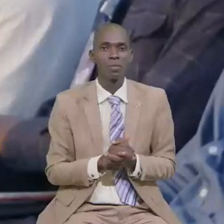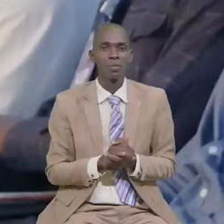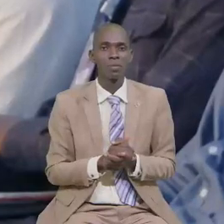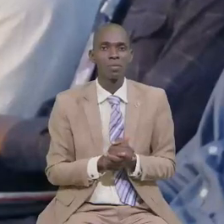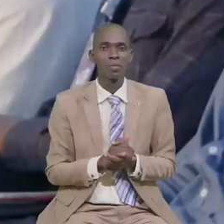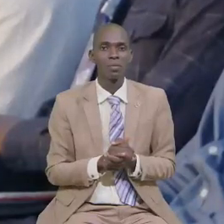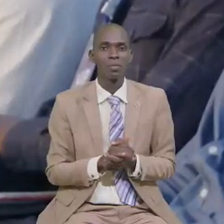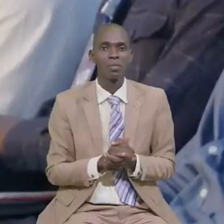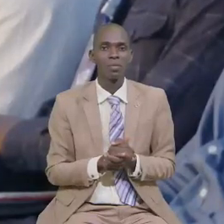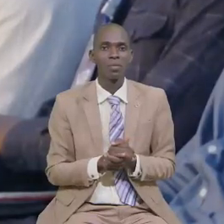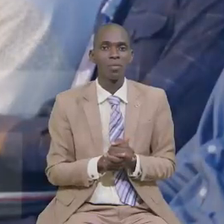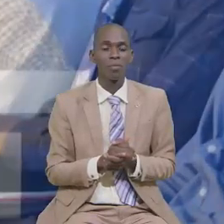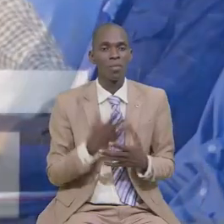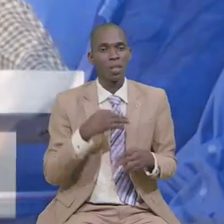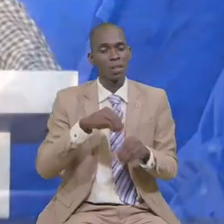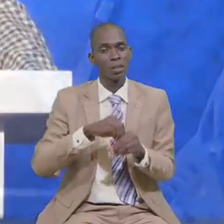And in